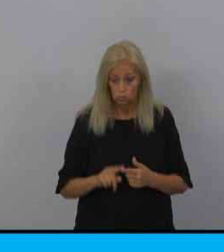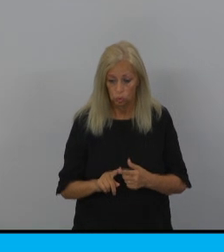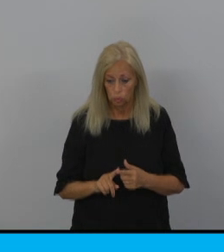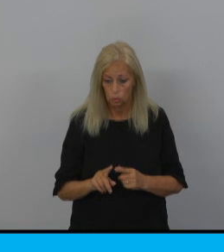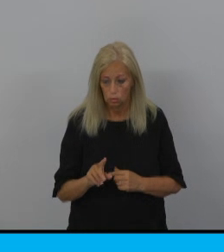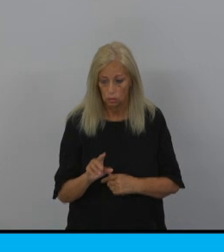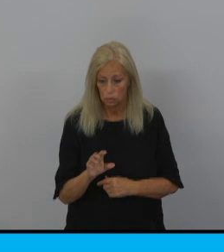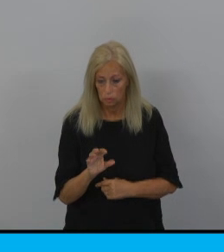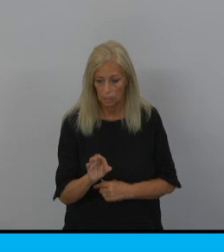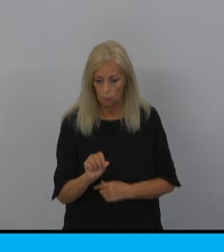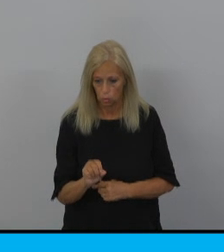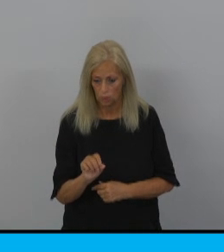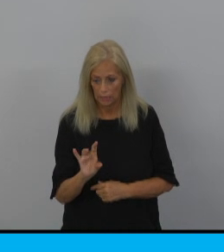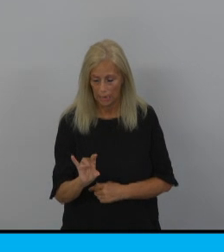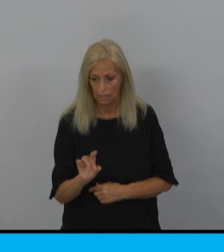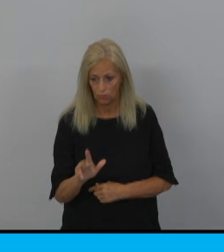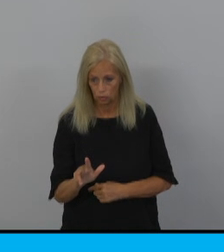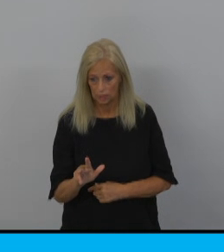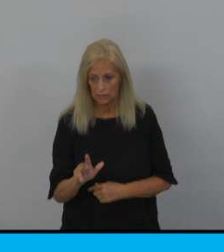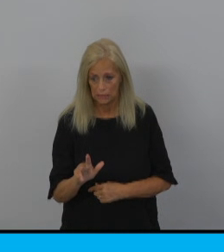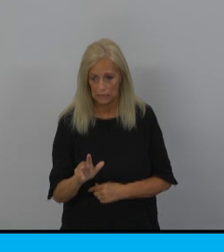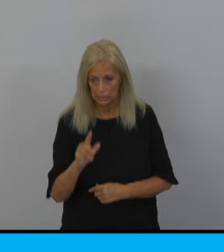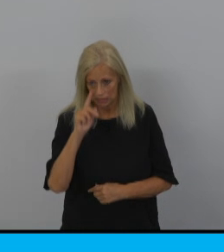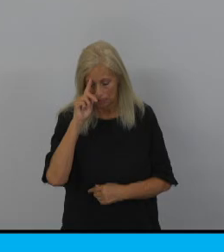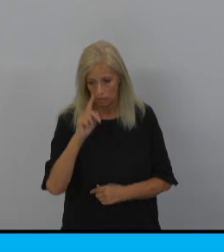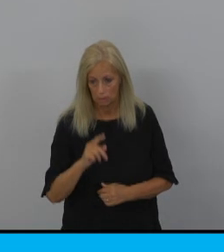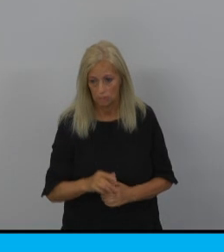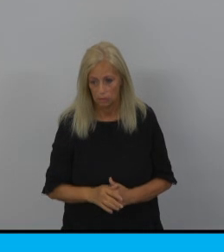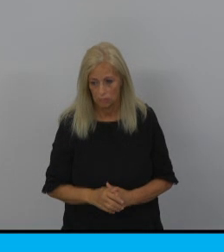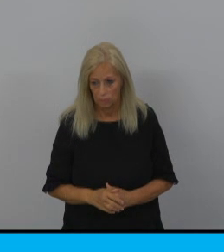cents. So while that